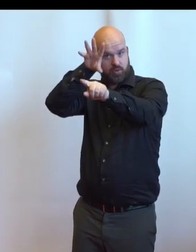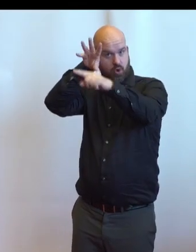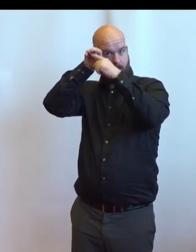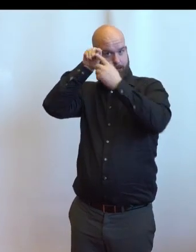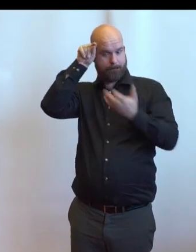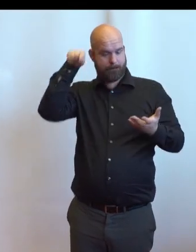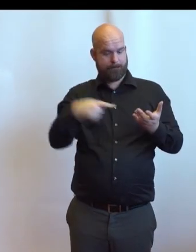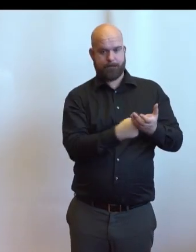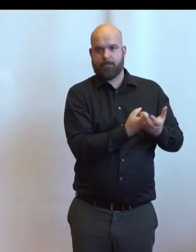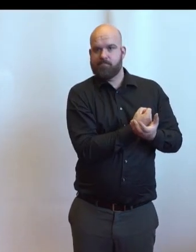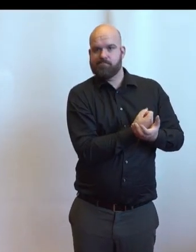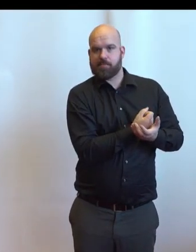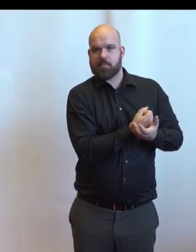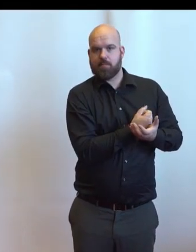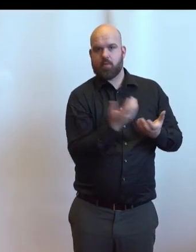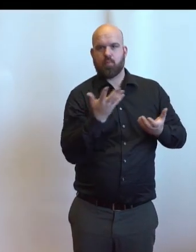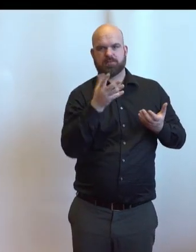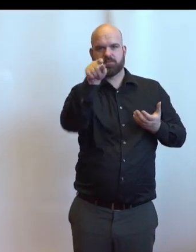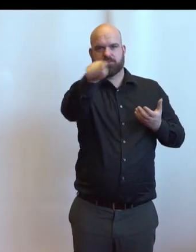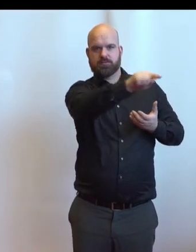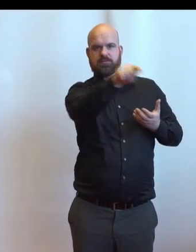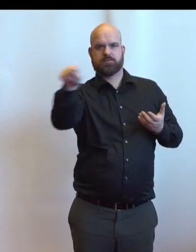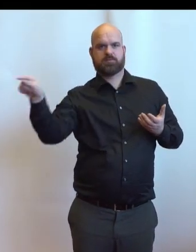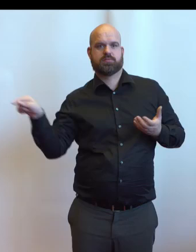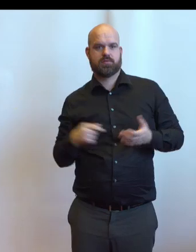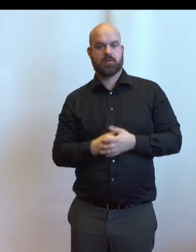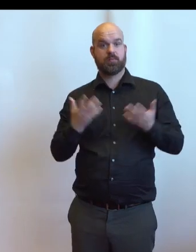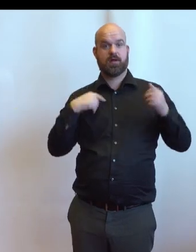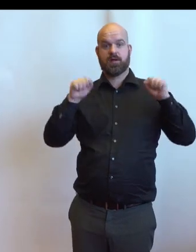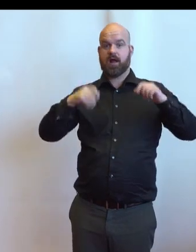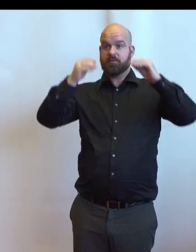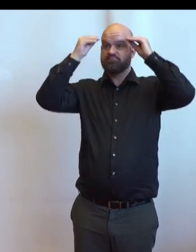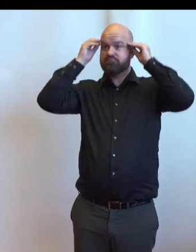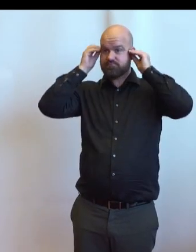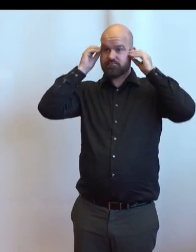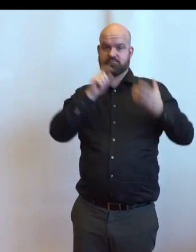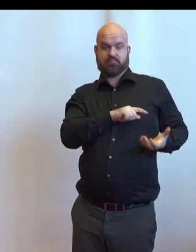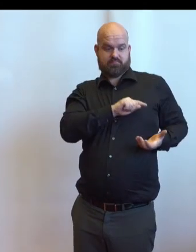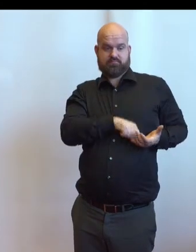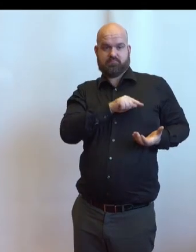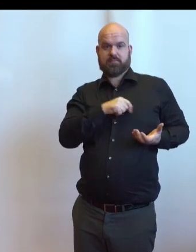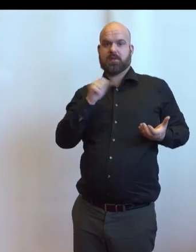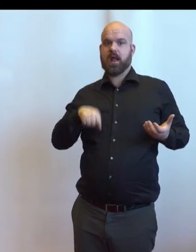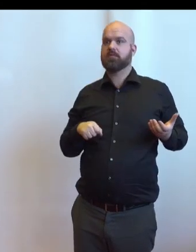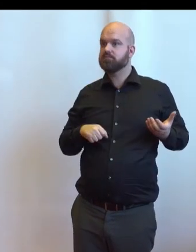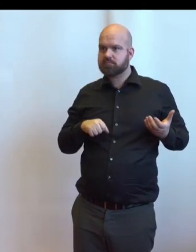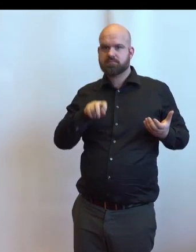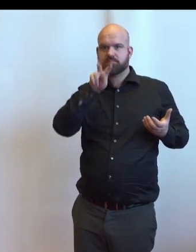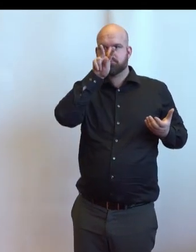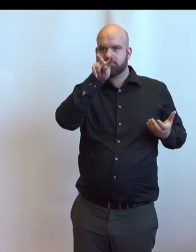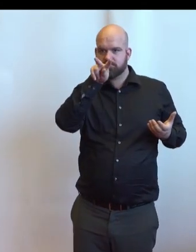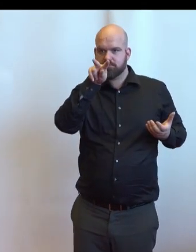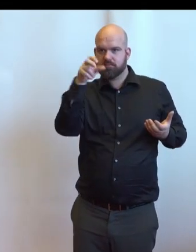you have to do is wear this glass, and as you tap on your cell phone, you can see and hear more about the world around